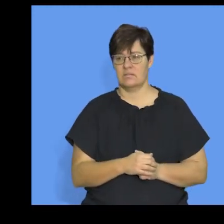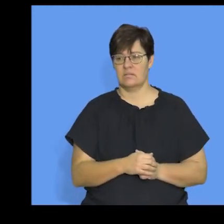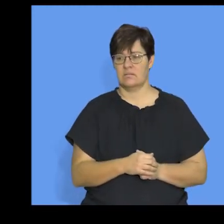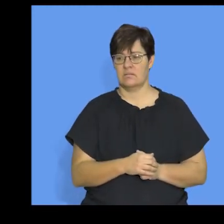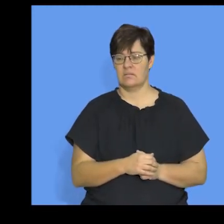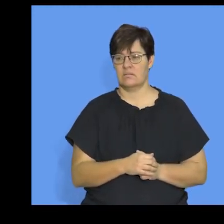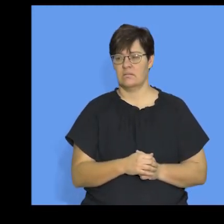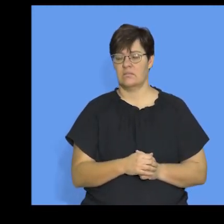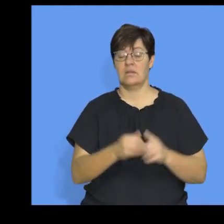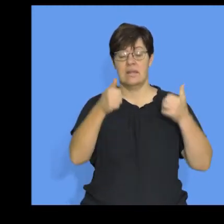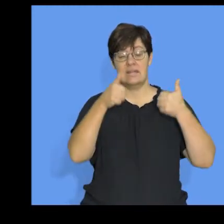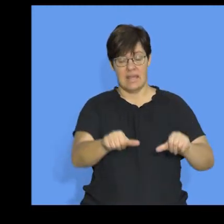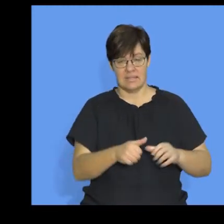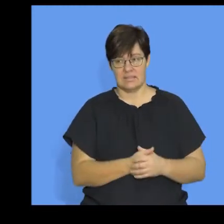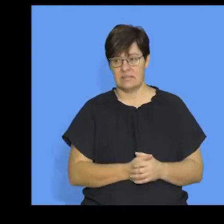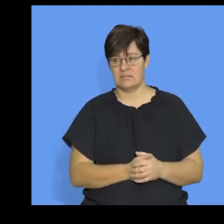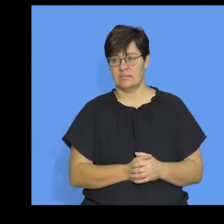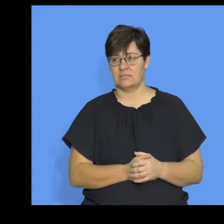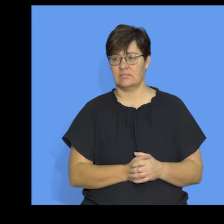Right. The next item that we look for